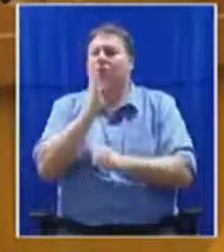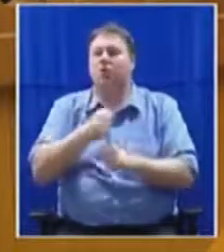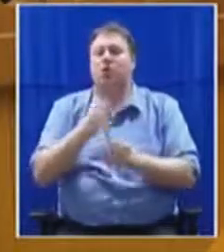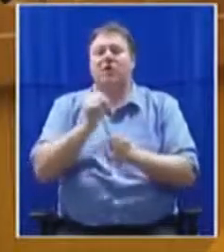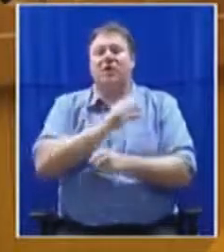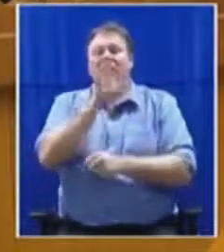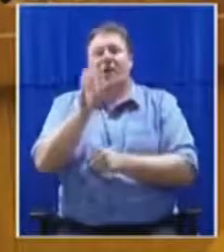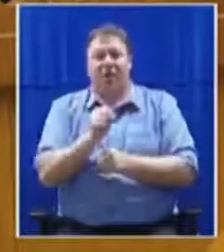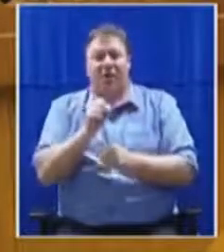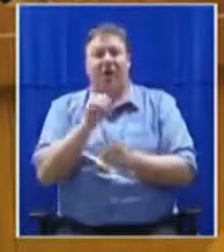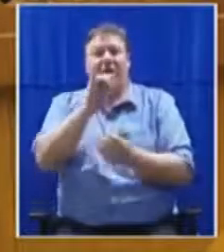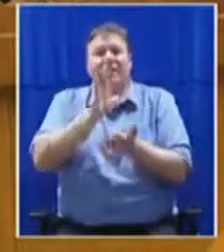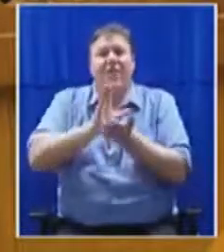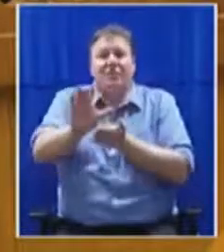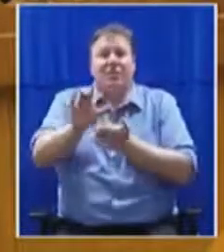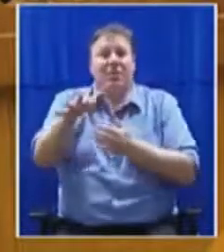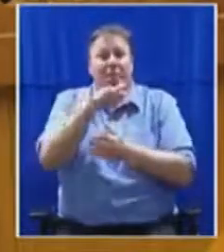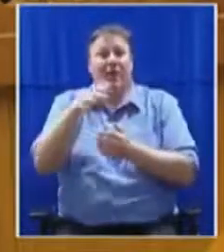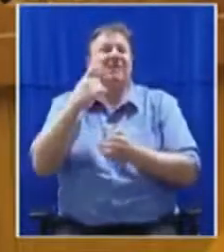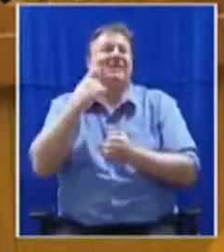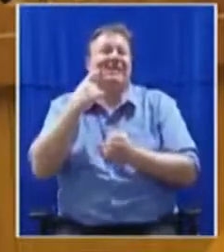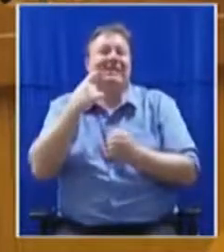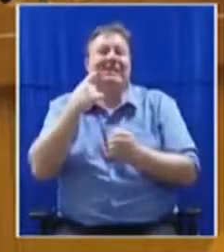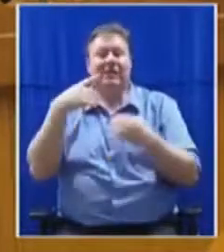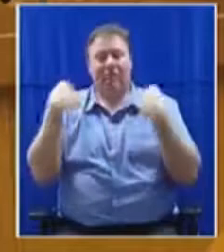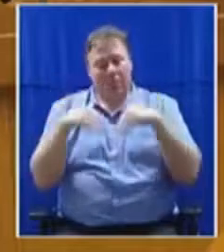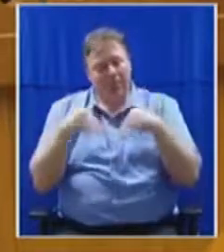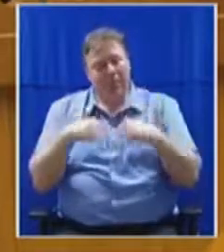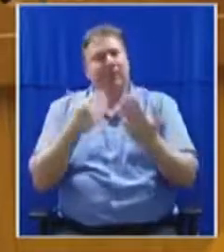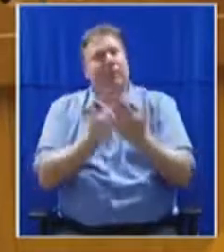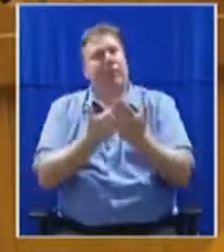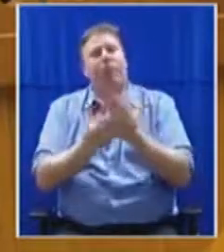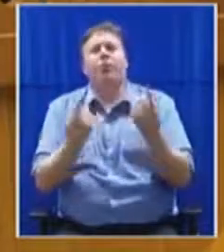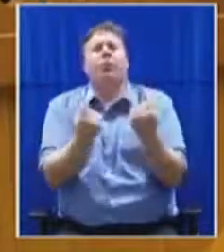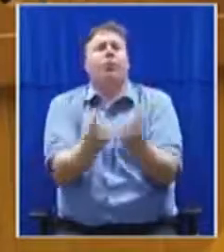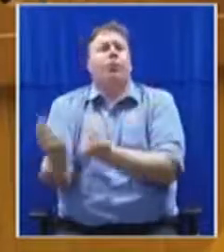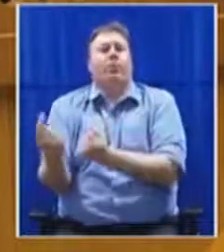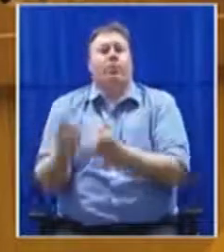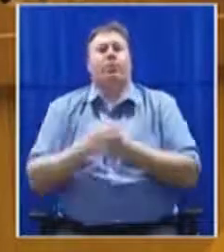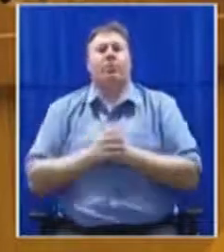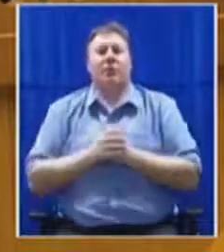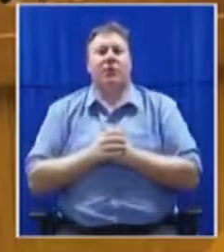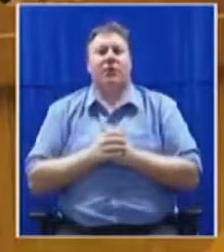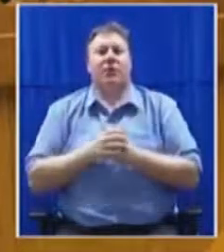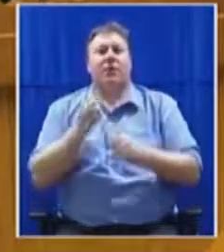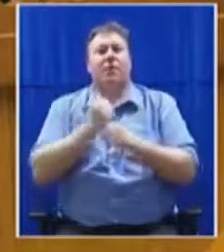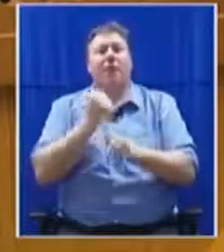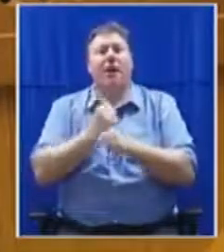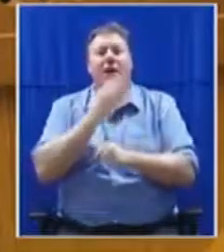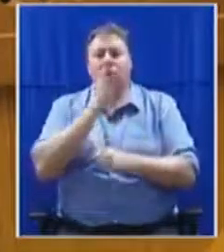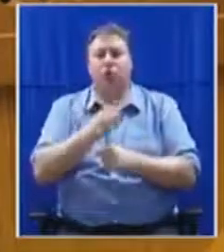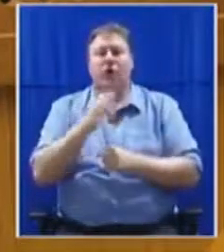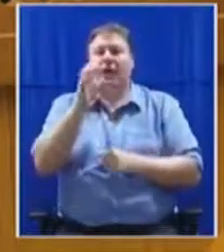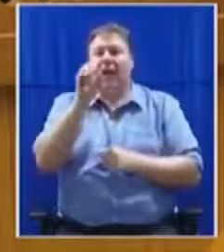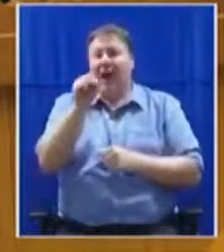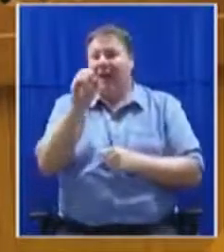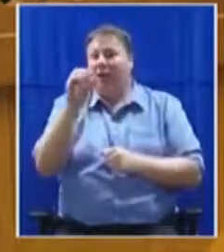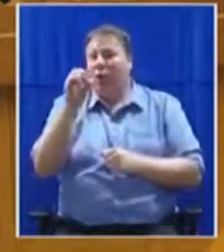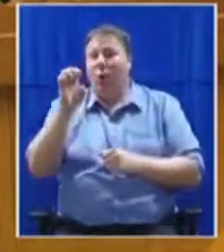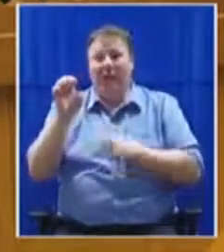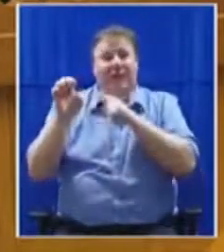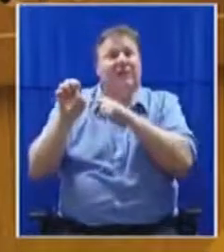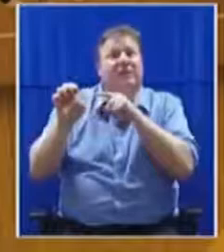for investment and an easier place to become an employer. We must ensure that SOEs that are bleeding our fiscus